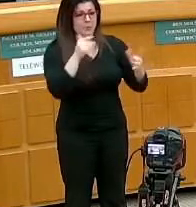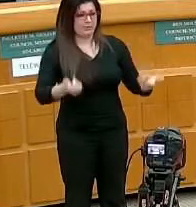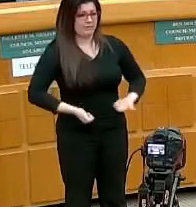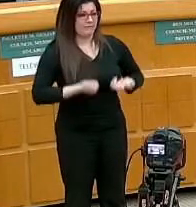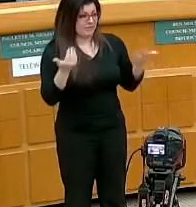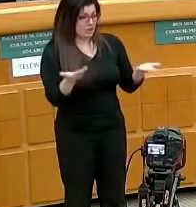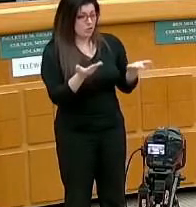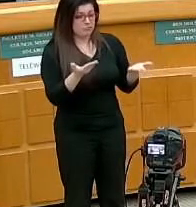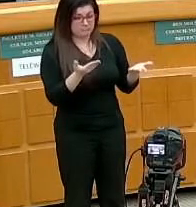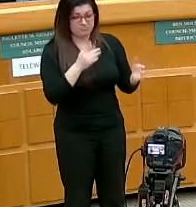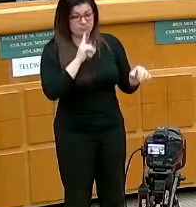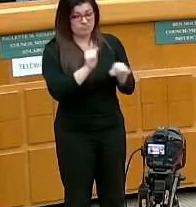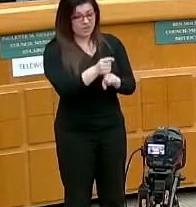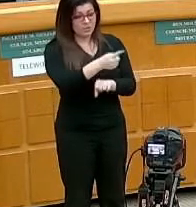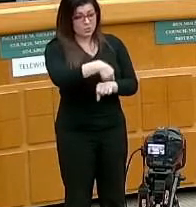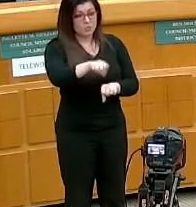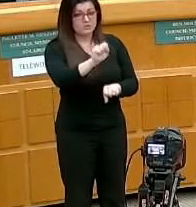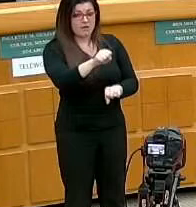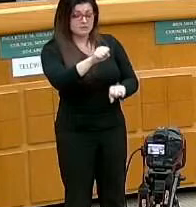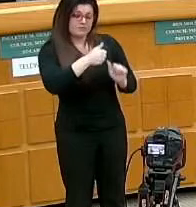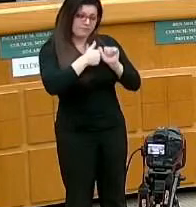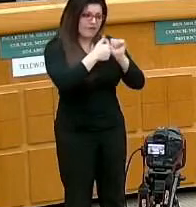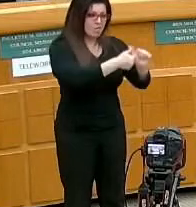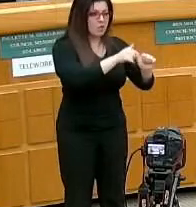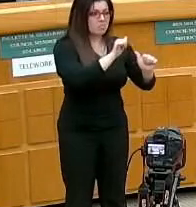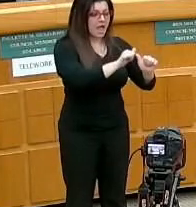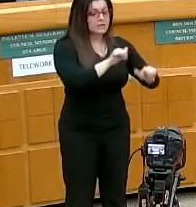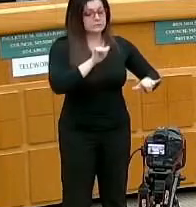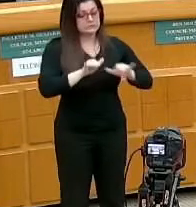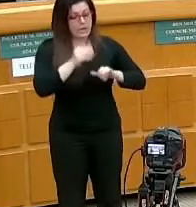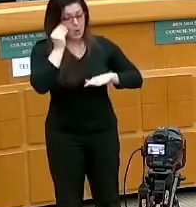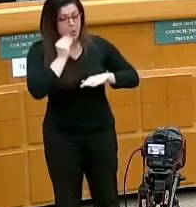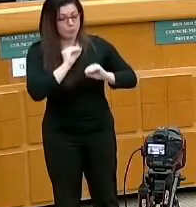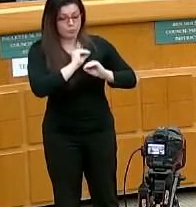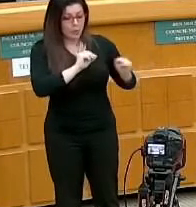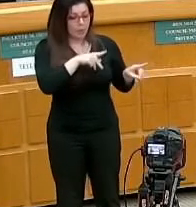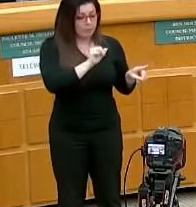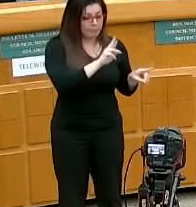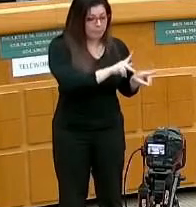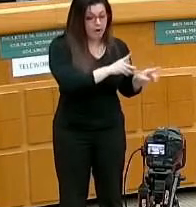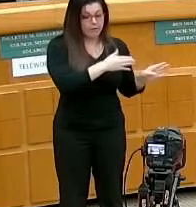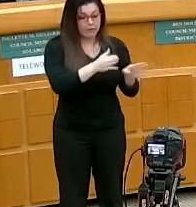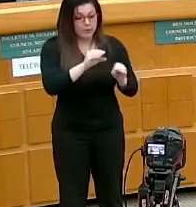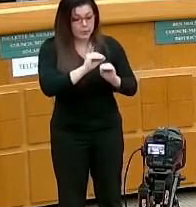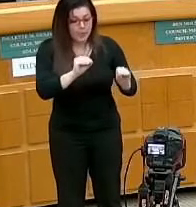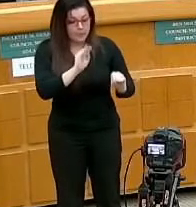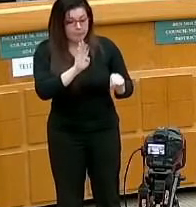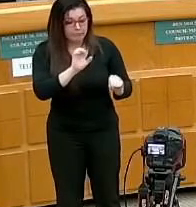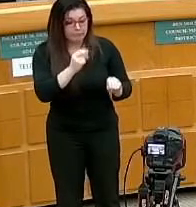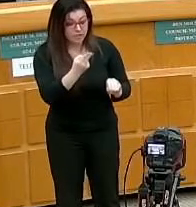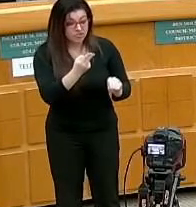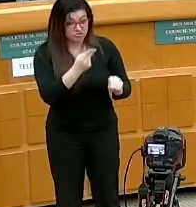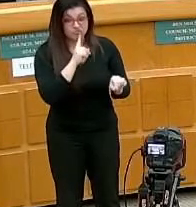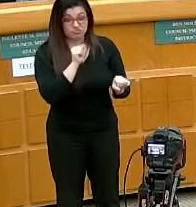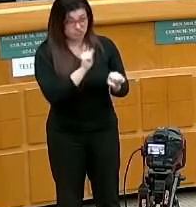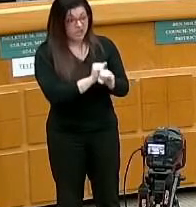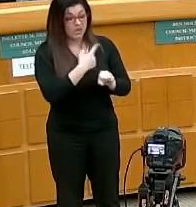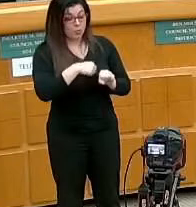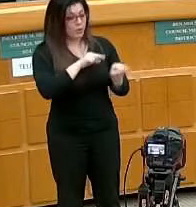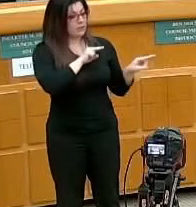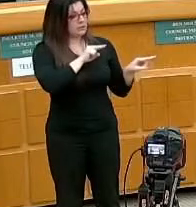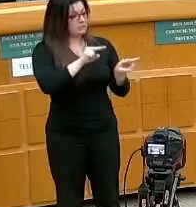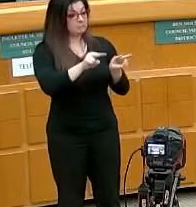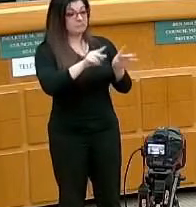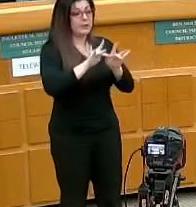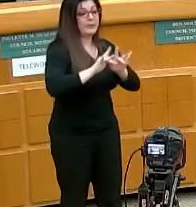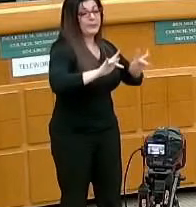that they listened to the closures. Our parks were empty, as well as our beaches. We have some